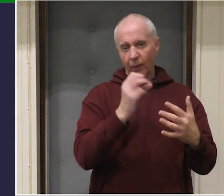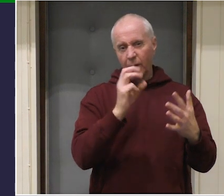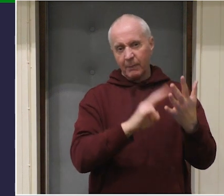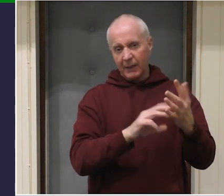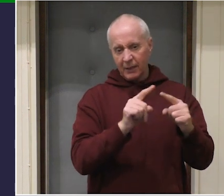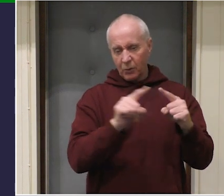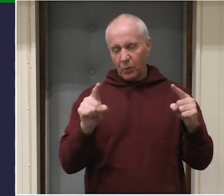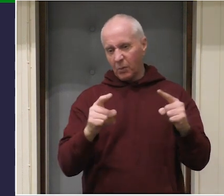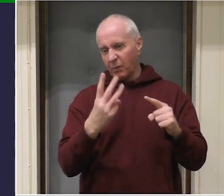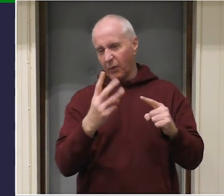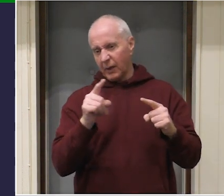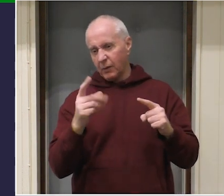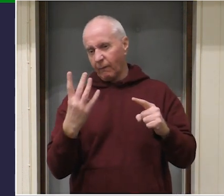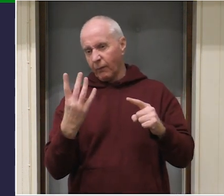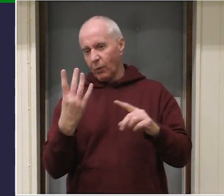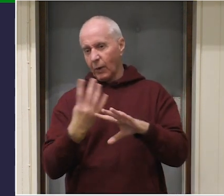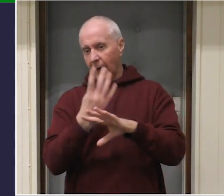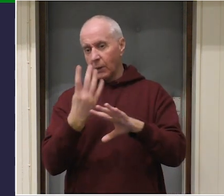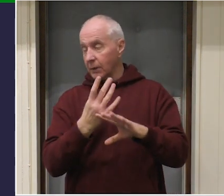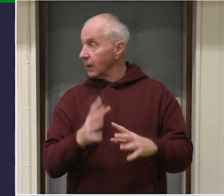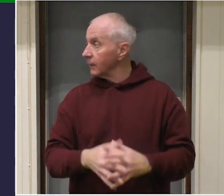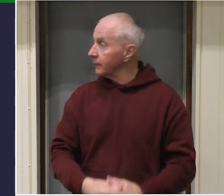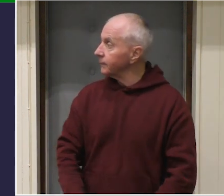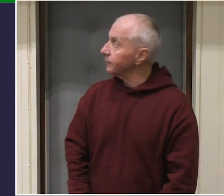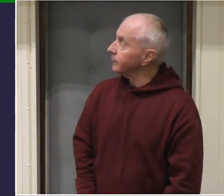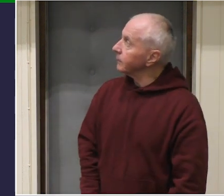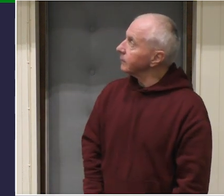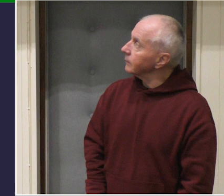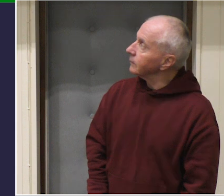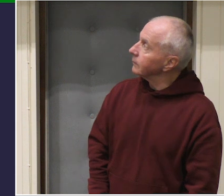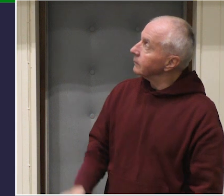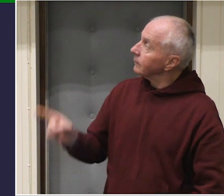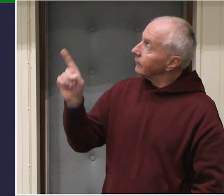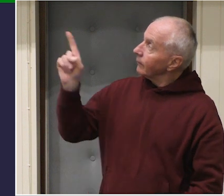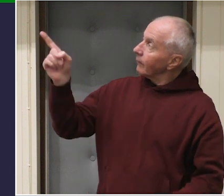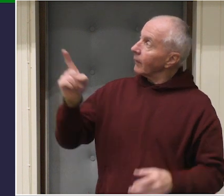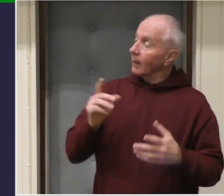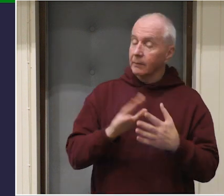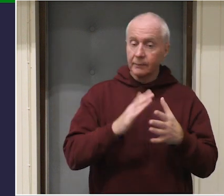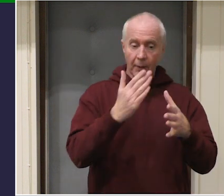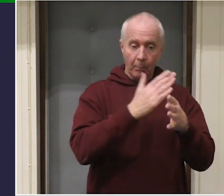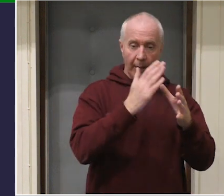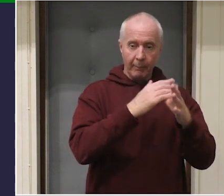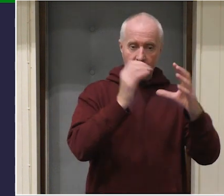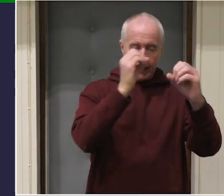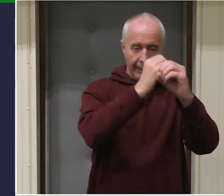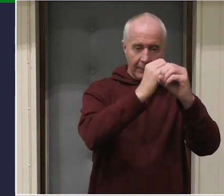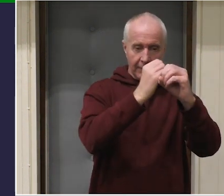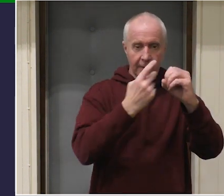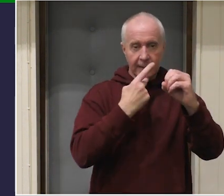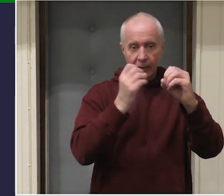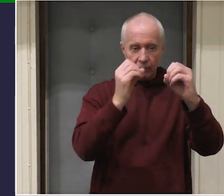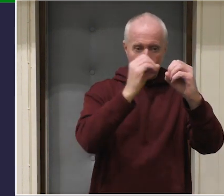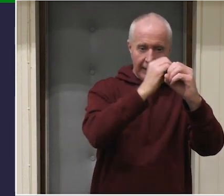4 hours. You can cover a couple in the night sometimes. And it's much less obvious, but you see here, primary eclipse, secondary eclipse,